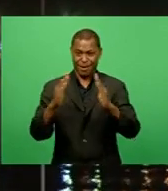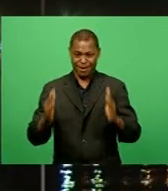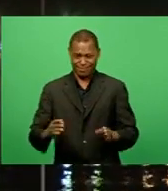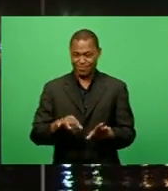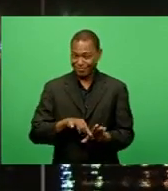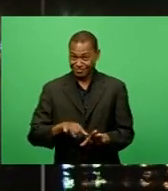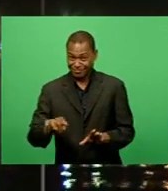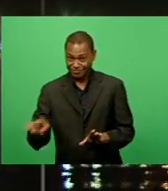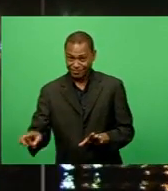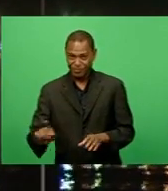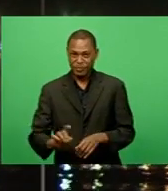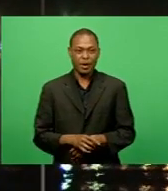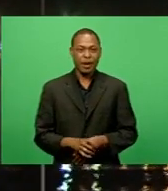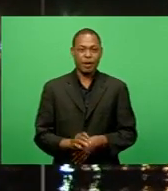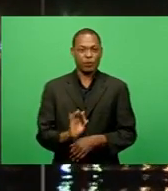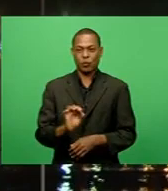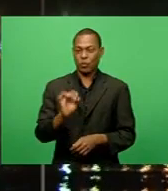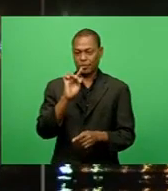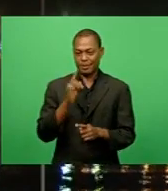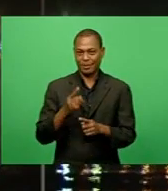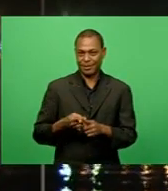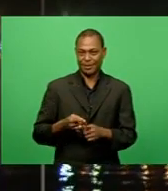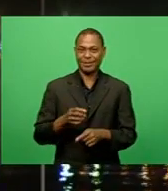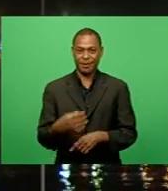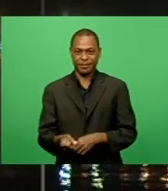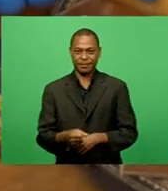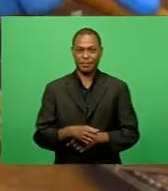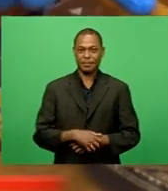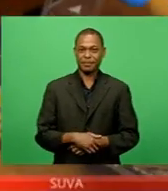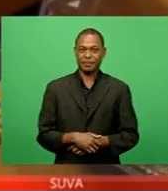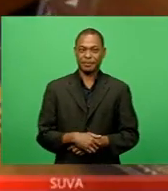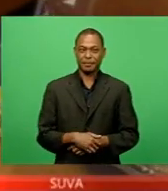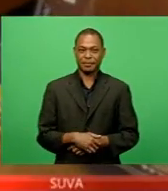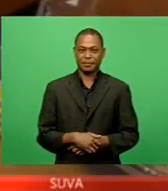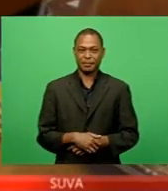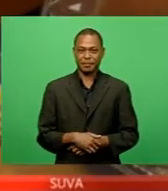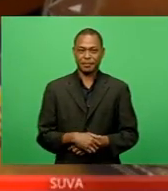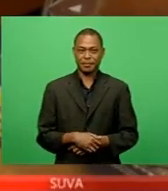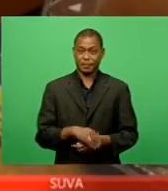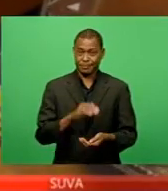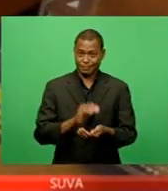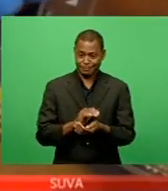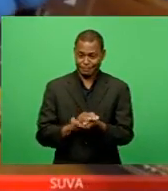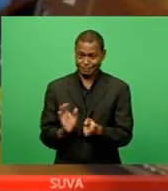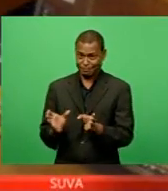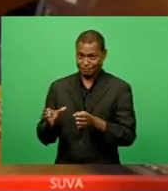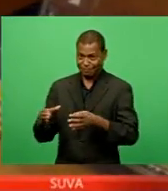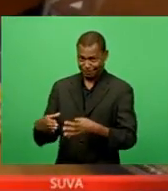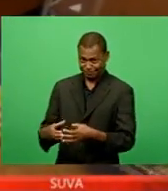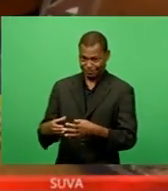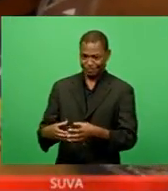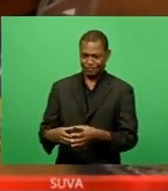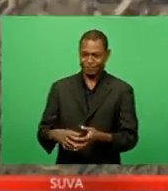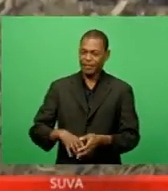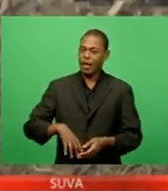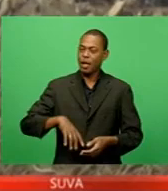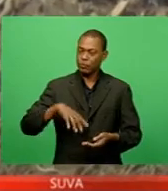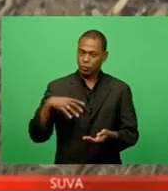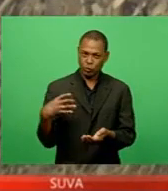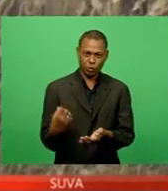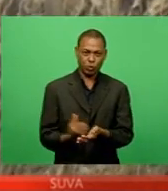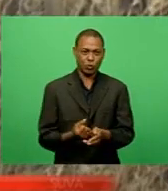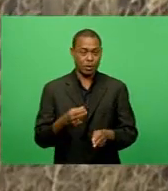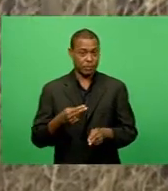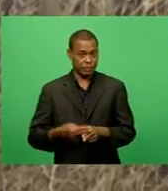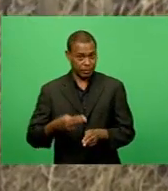are disease and pest-free. Kritika Kumar reports. The commercial kava nursery will ensure that the yangona planted by farmers meets